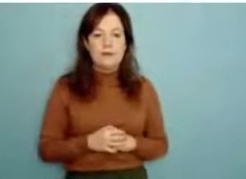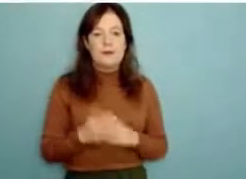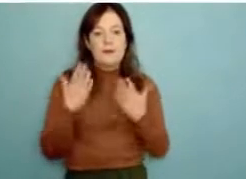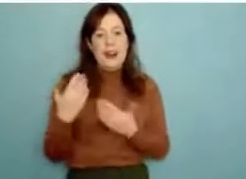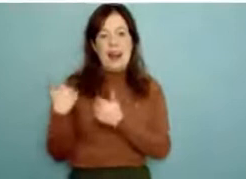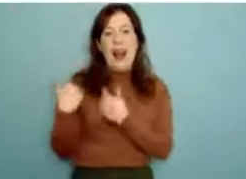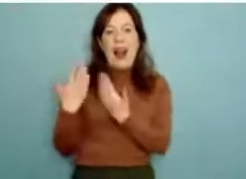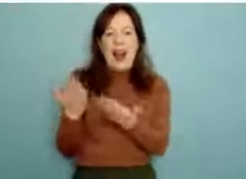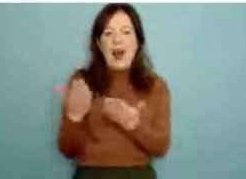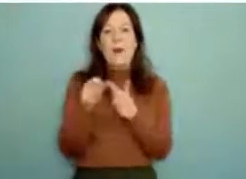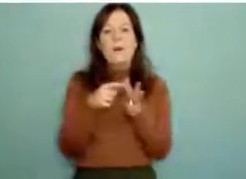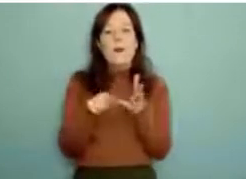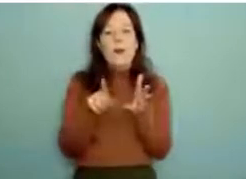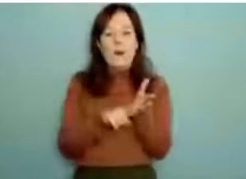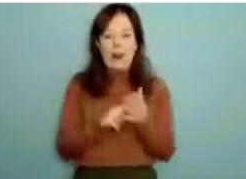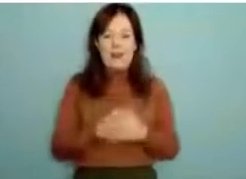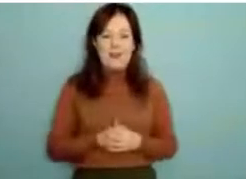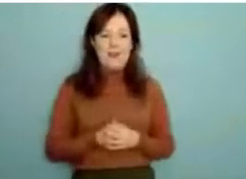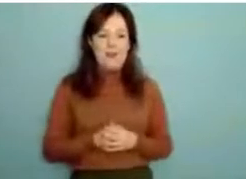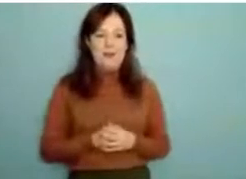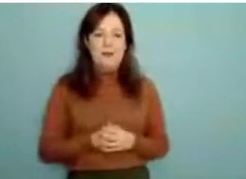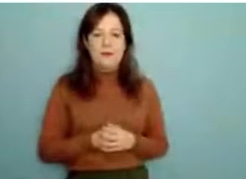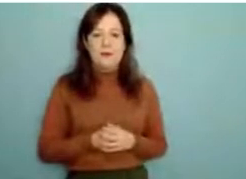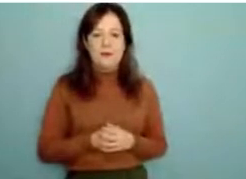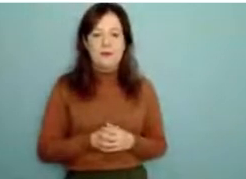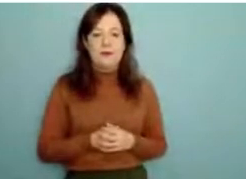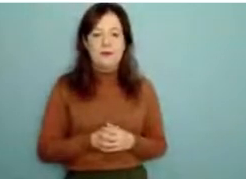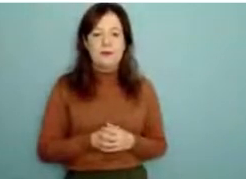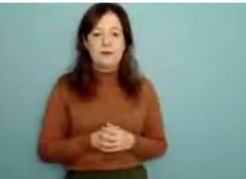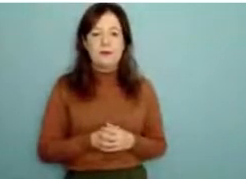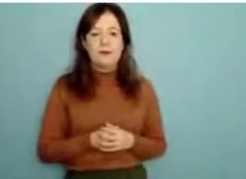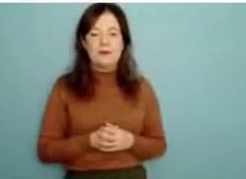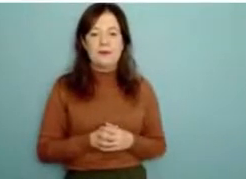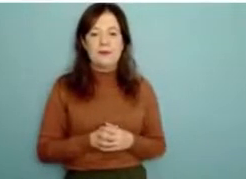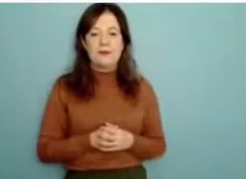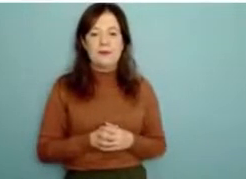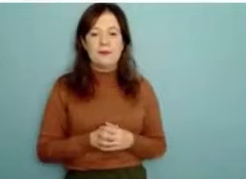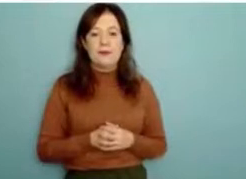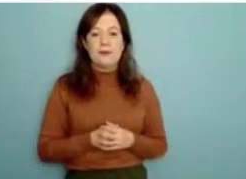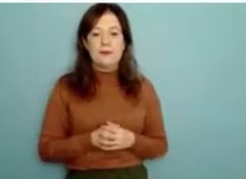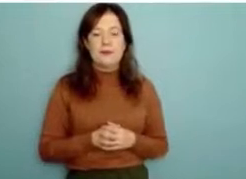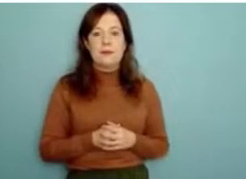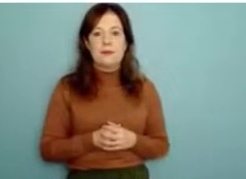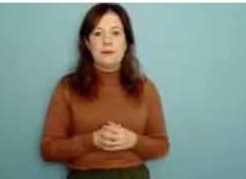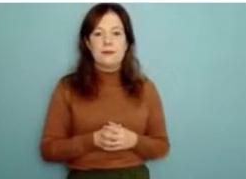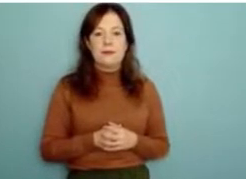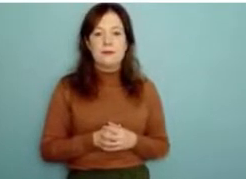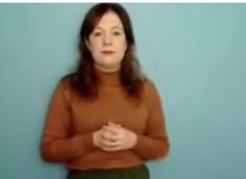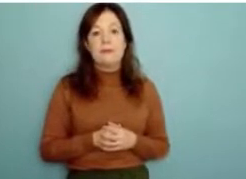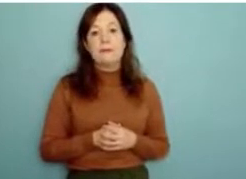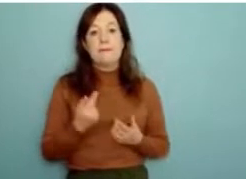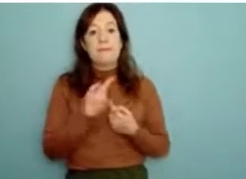to Paul. Before we start, Paul, we thought it would be helpful to let our audience